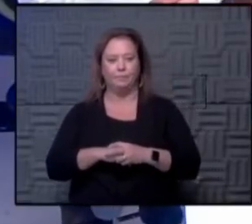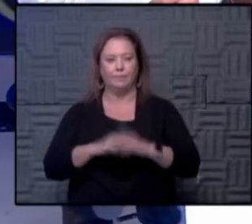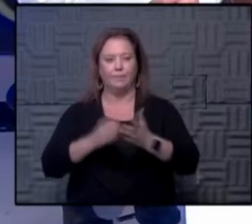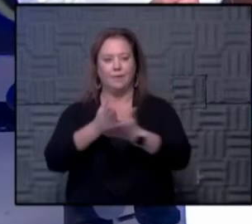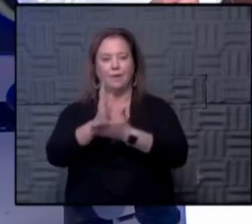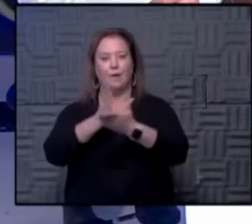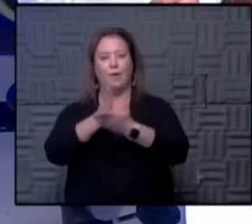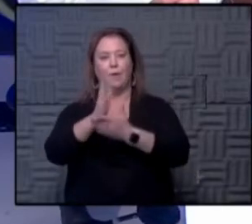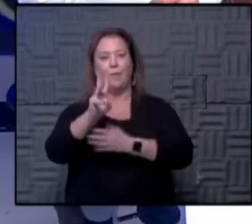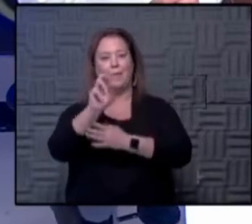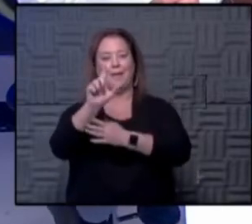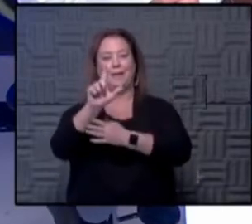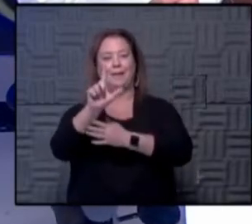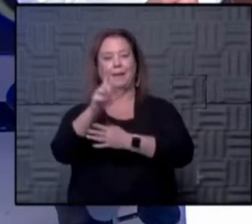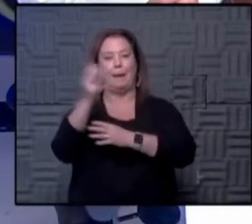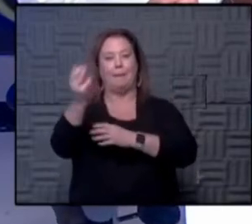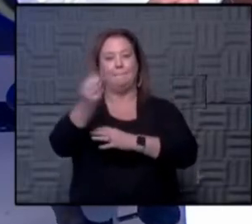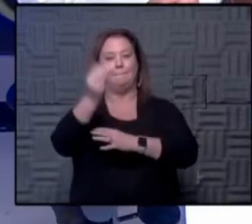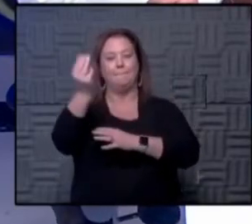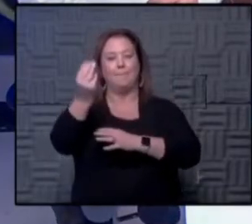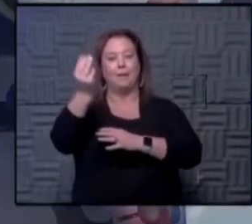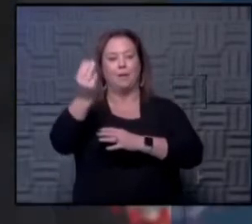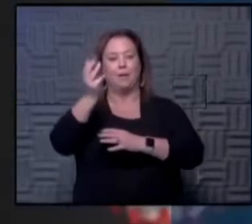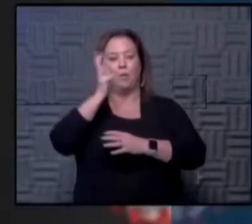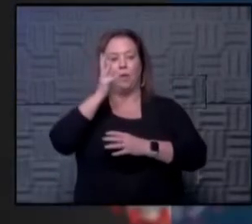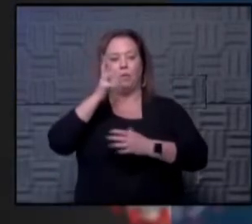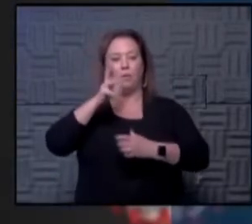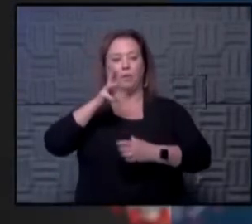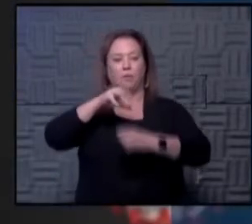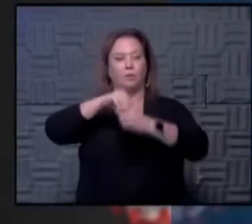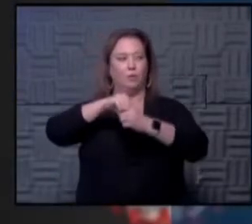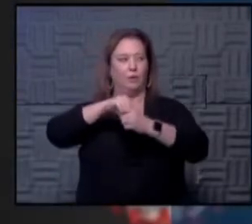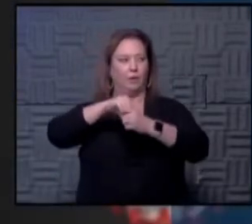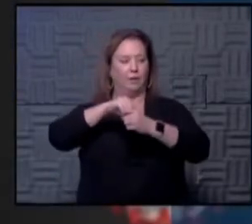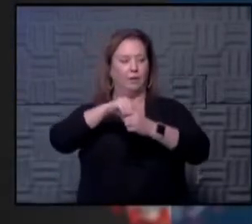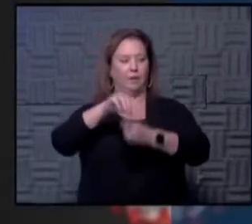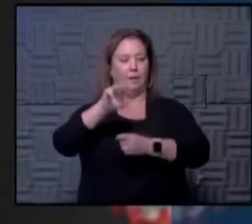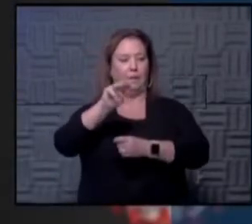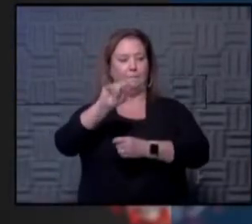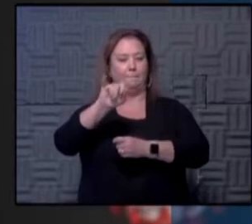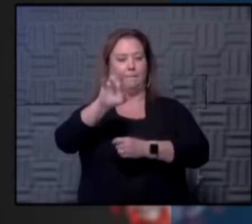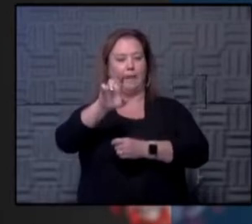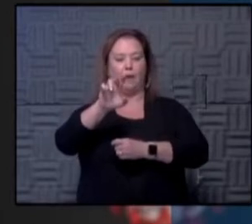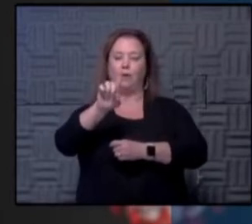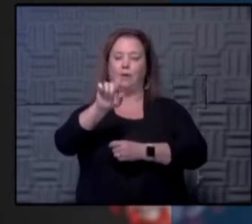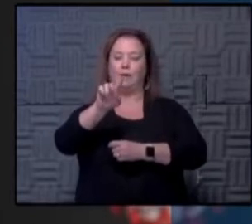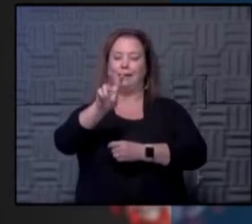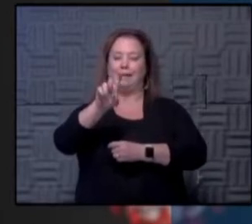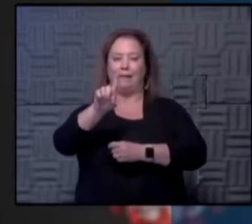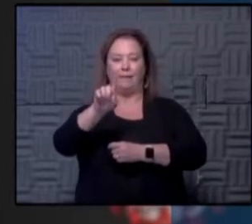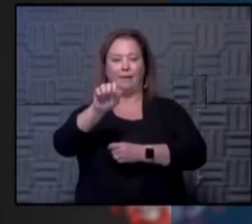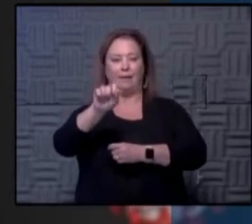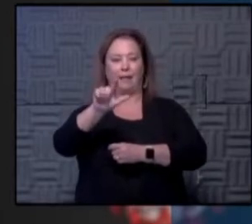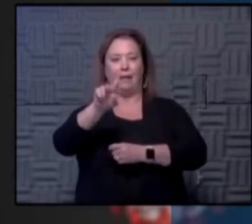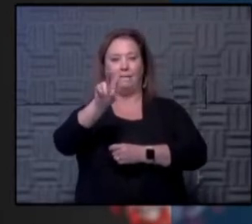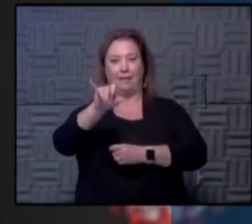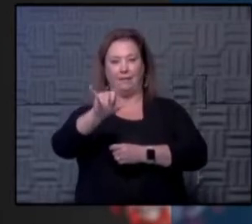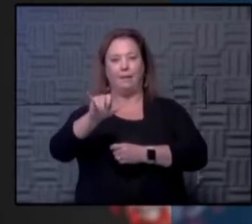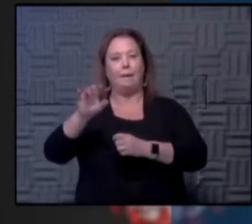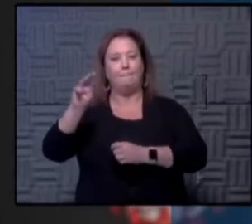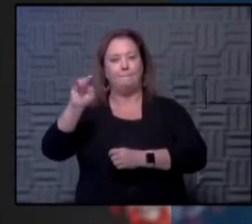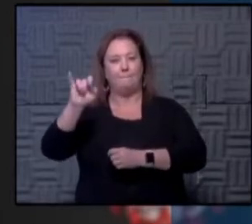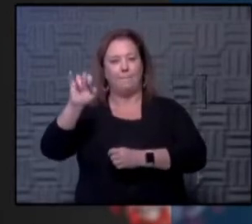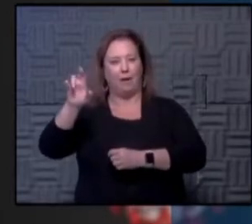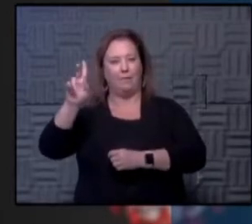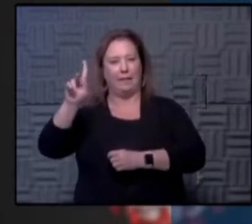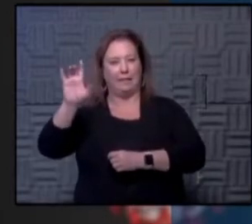All right. Well, Monday we will be joined by Mayor David Albee, the mayor of Kansas City, Kansas, and